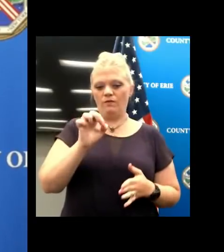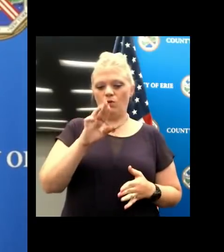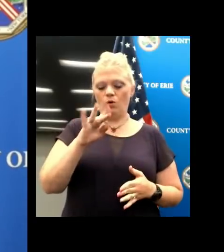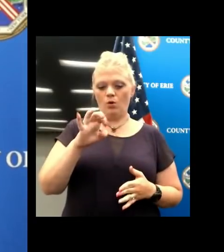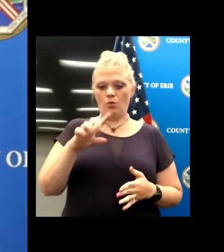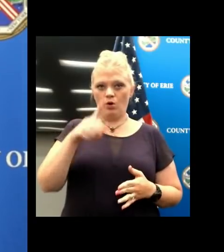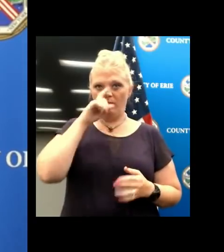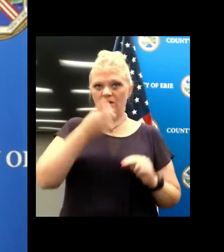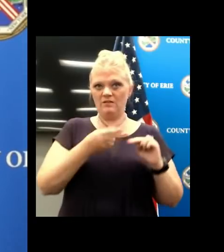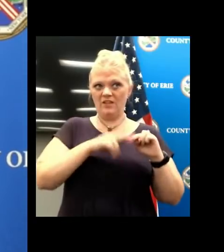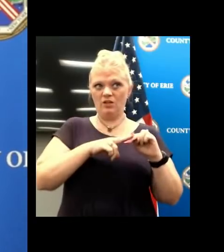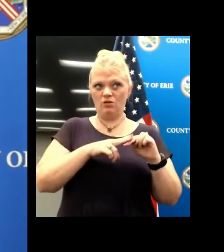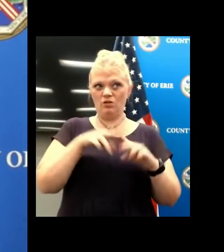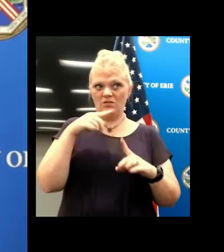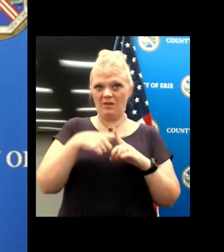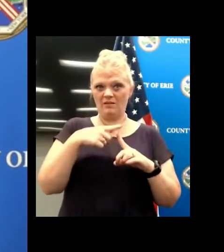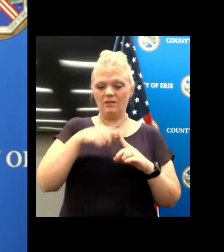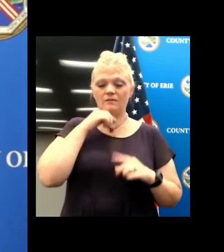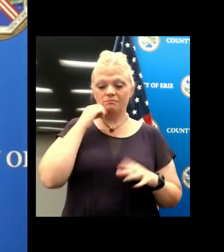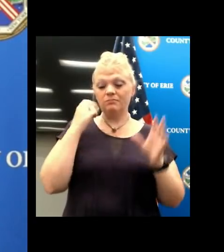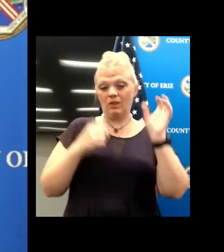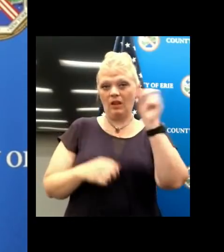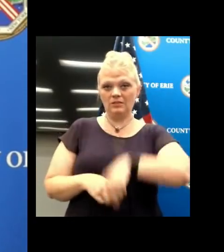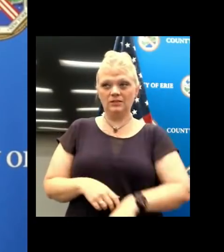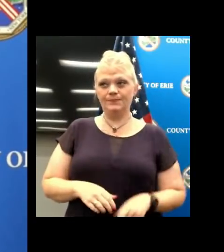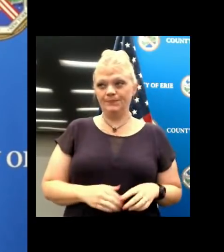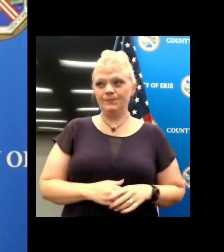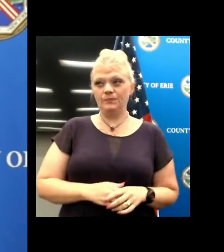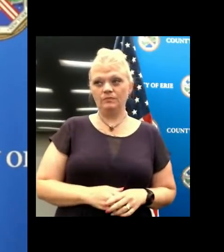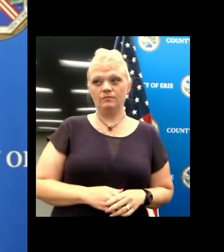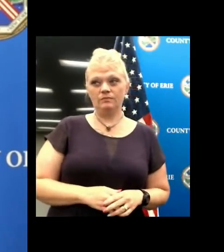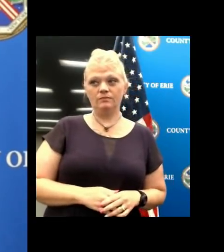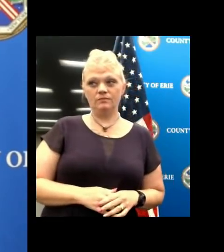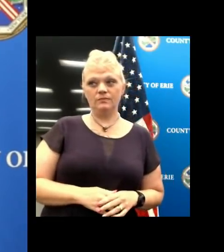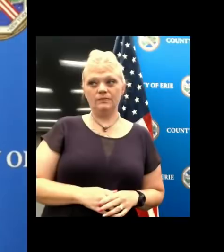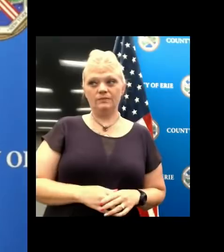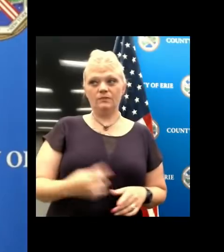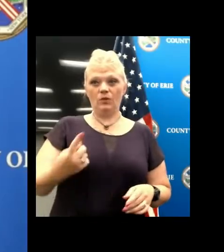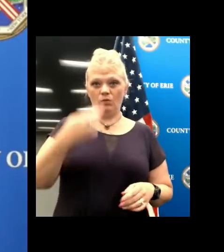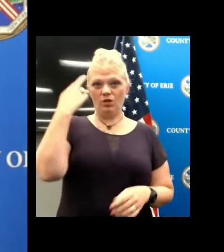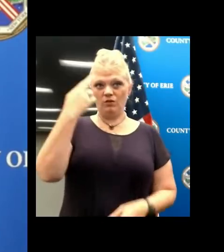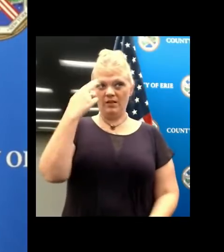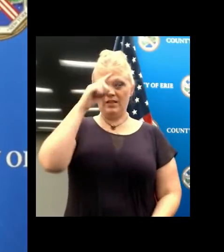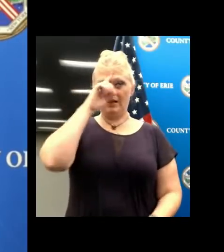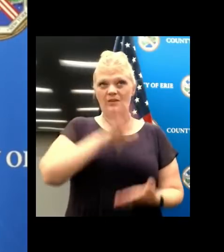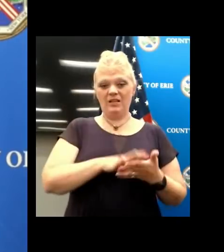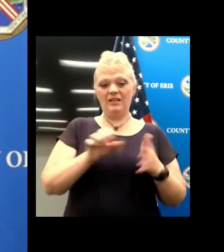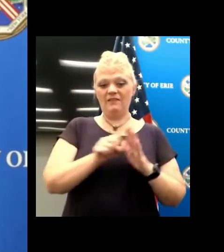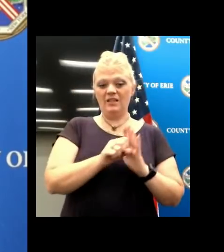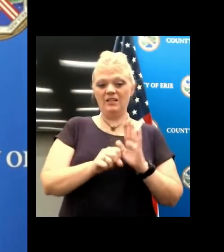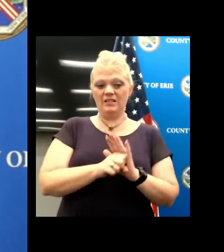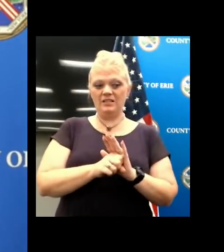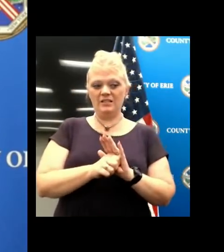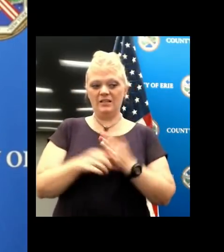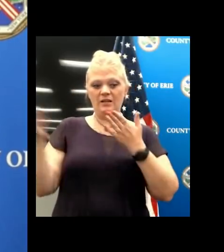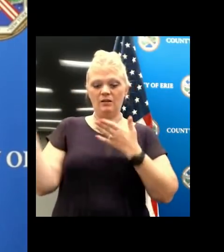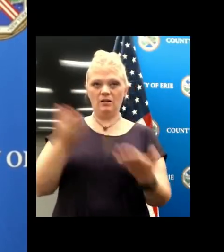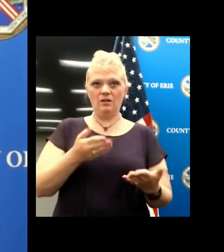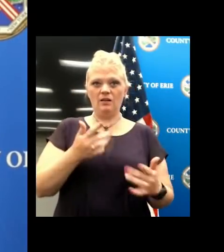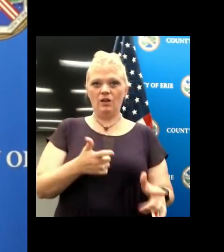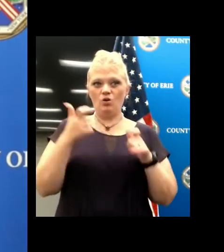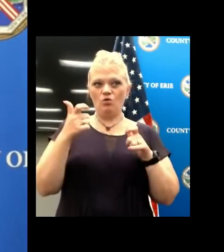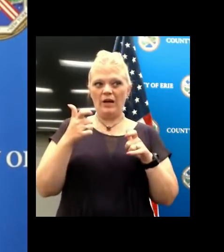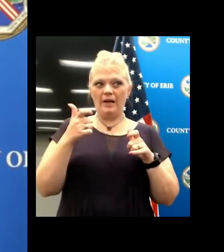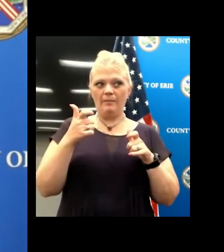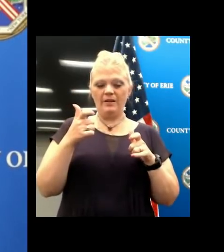increased cases? And the answer is yes. One of the reasons I believe the state brought in the rapid testing